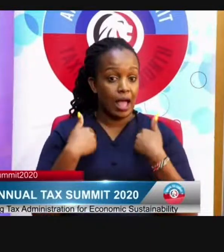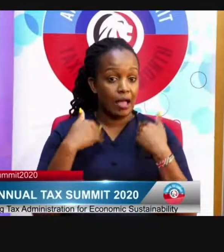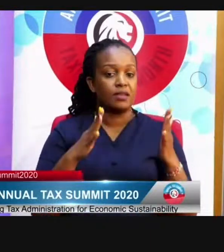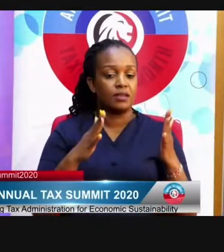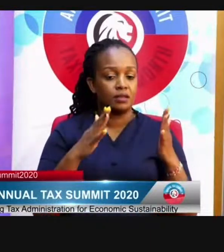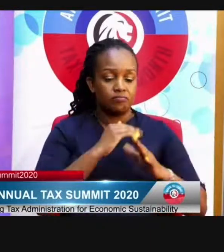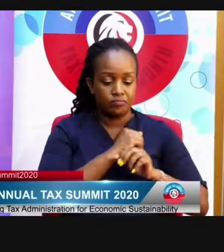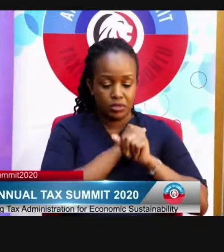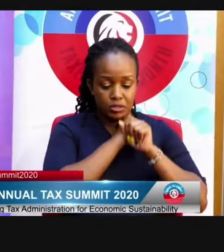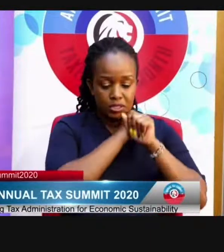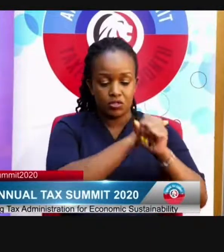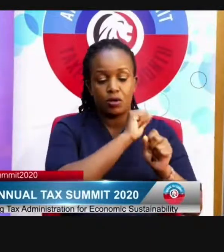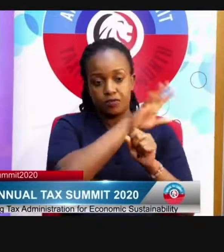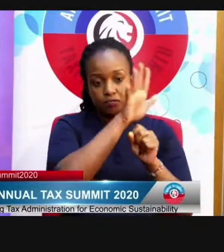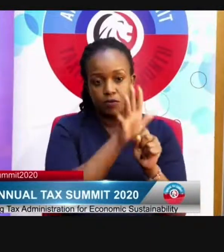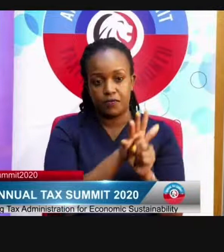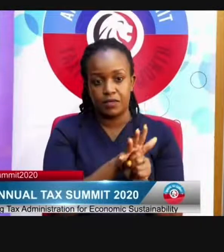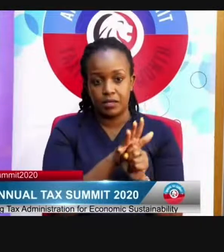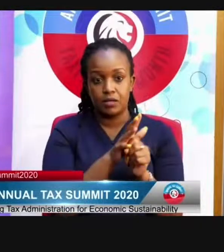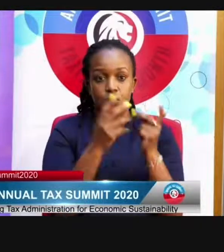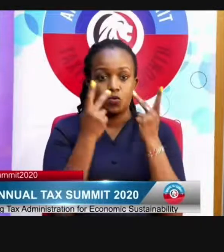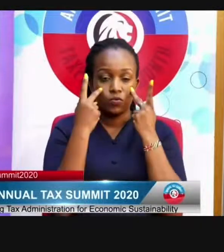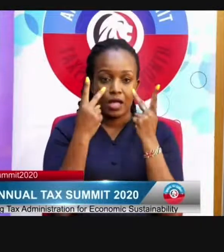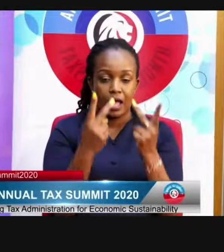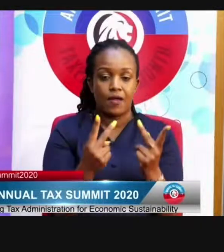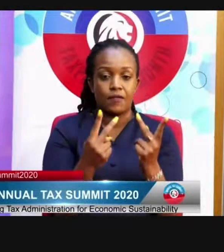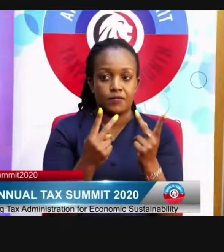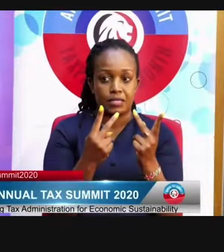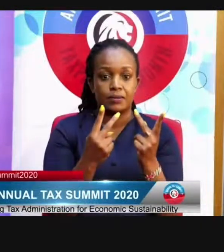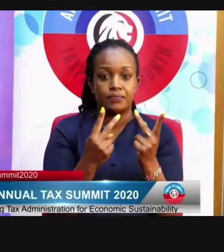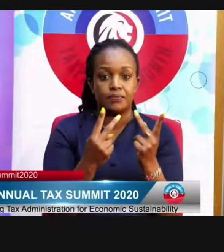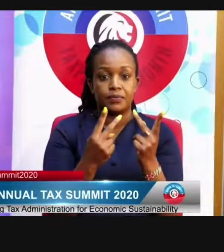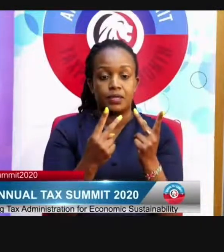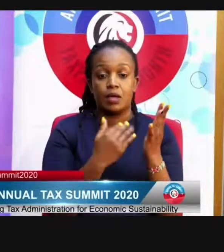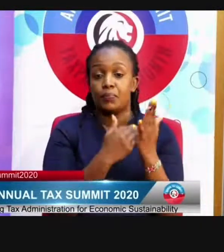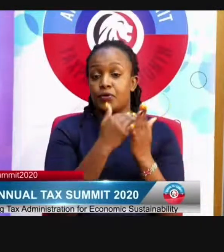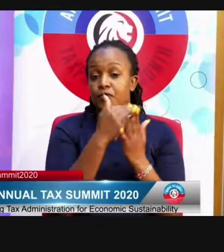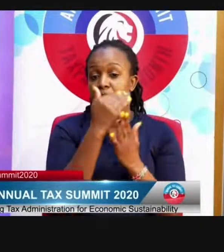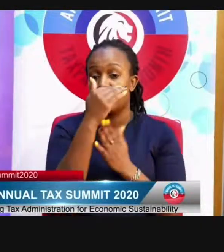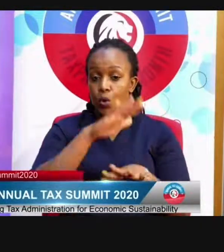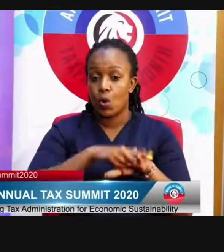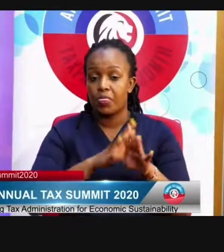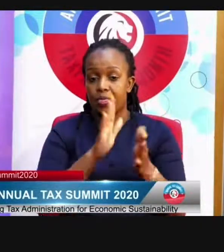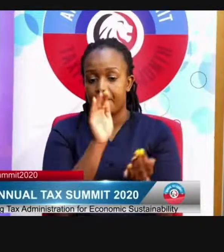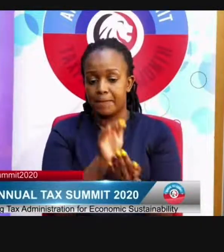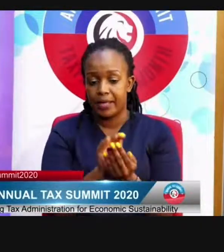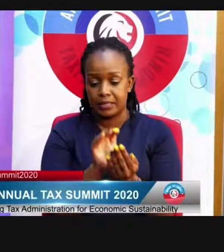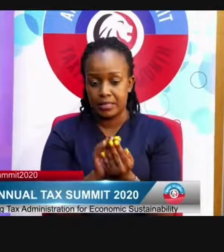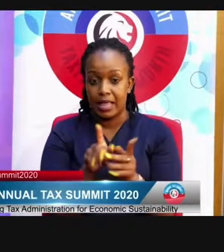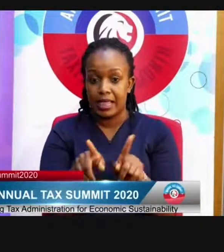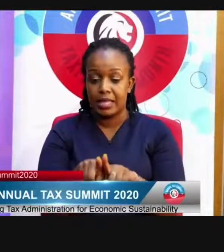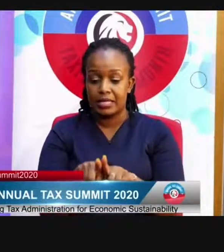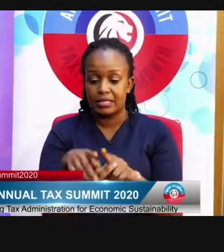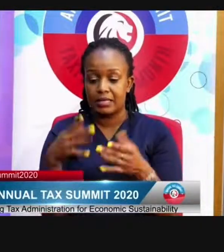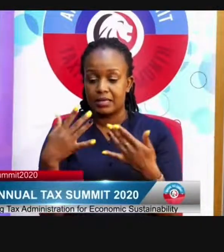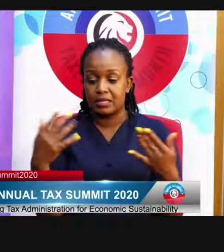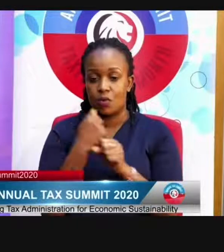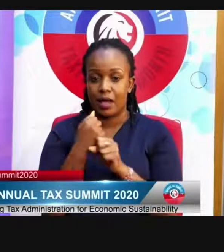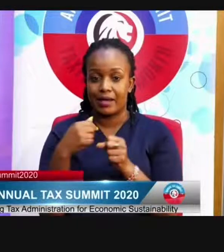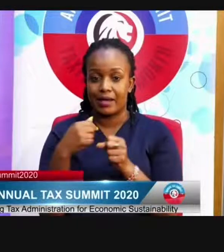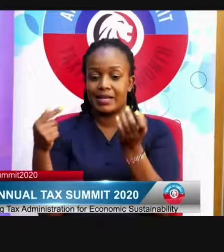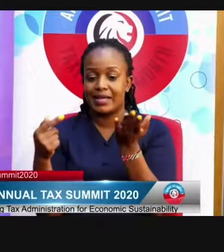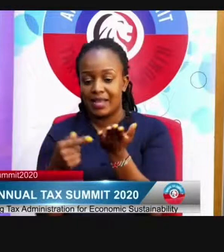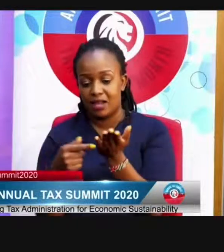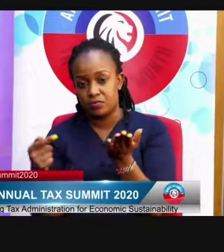an improvement in the turnaround times as well. Because as things are done electronically, we're able to actually get the